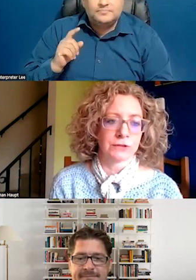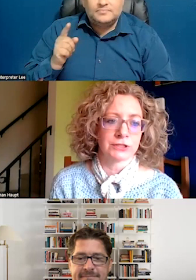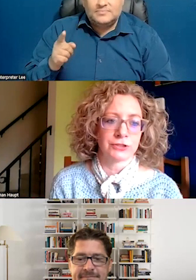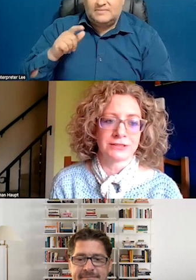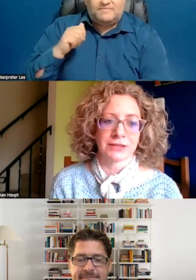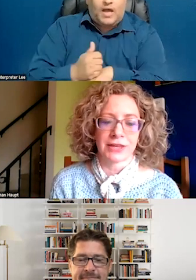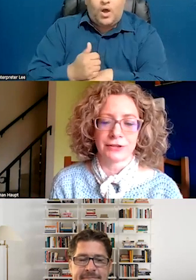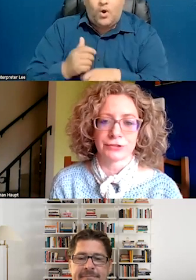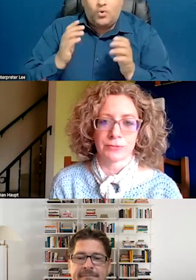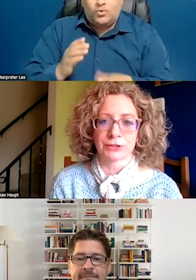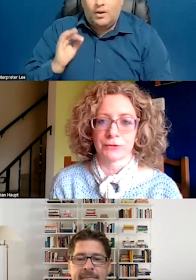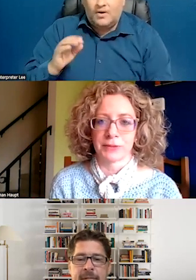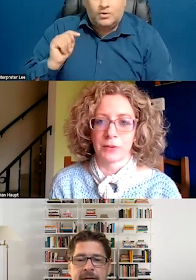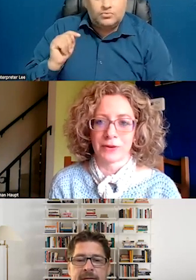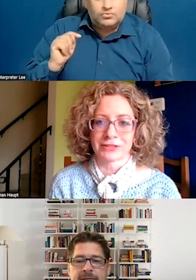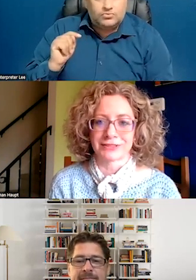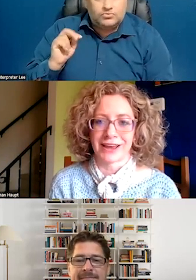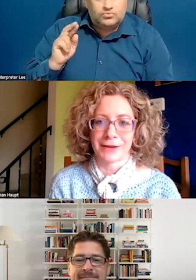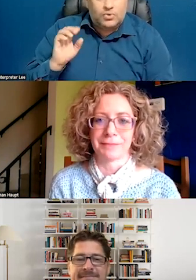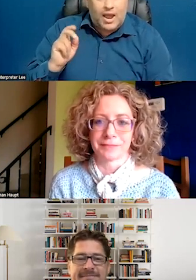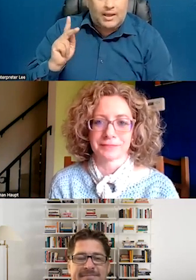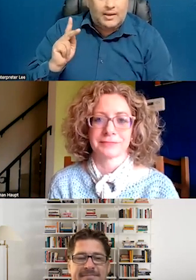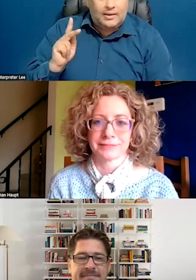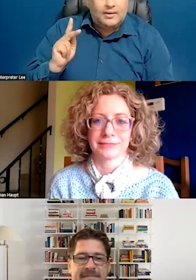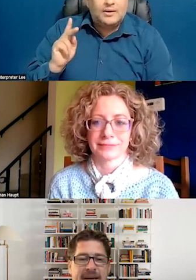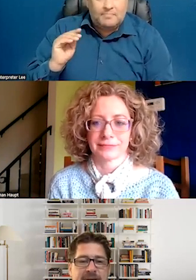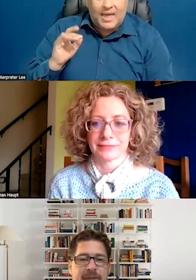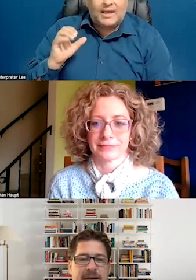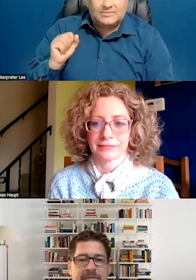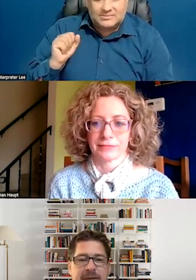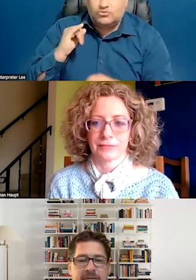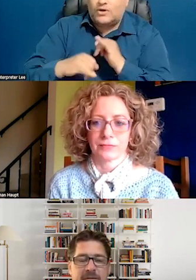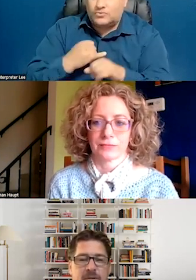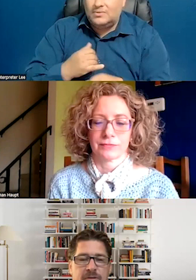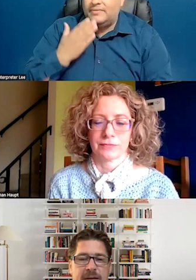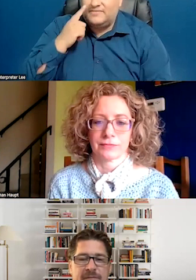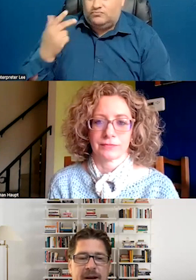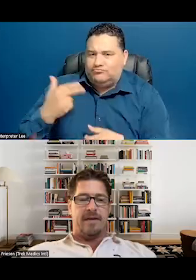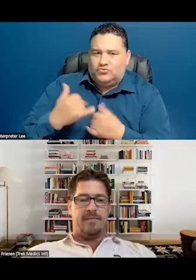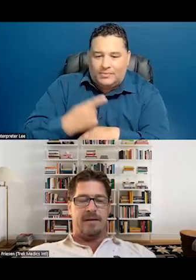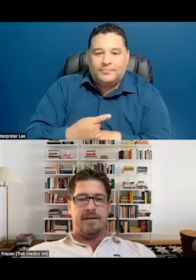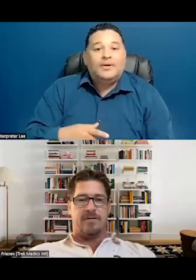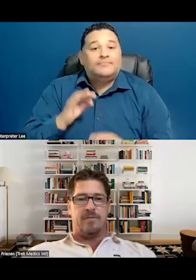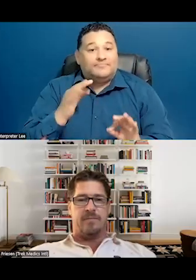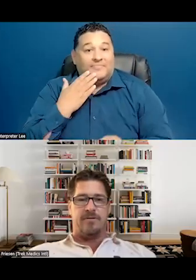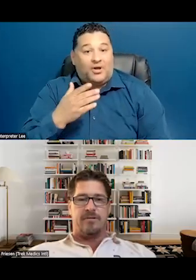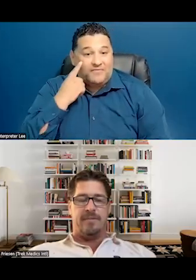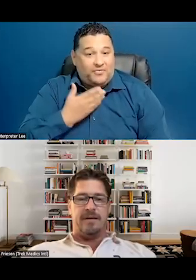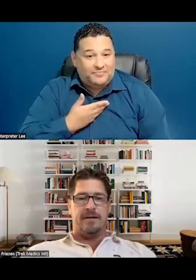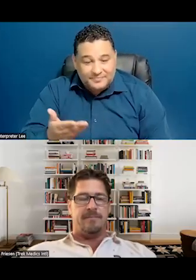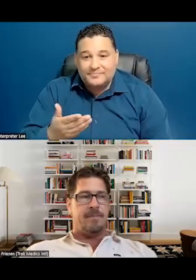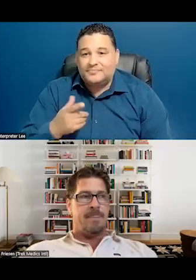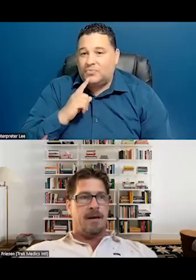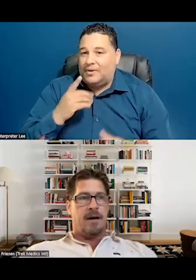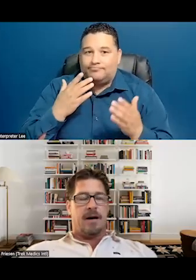this over to Jason. Thank you so much for being with us today. Thank you, Megan, and thanks to the whole team for having me. It's a real pleasure to